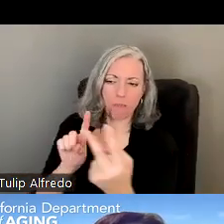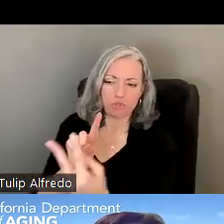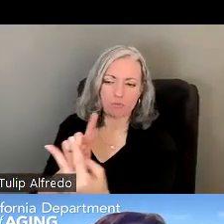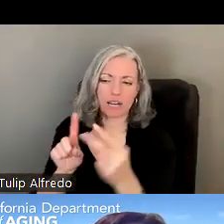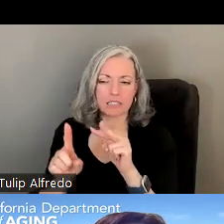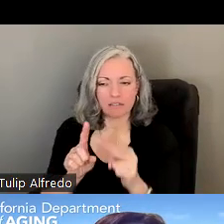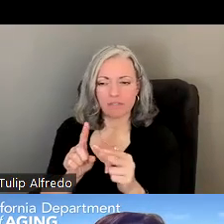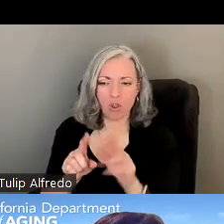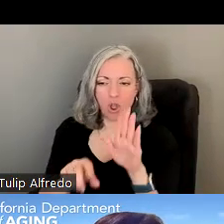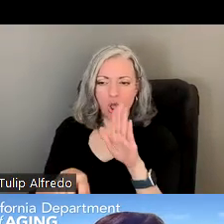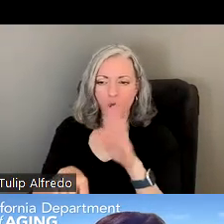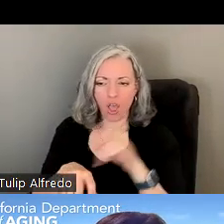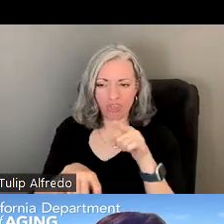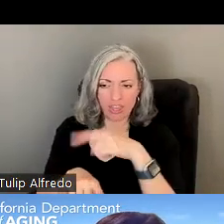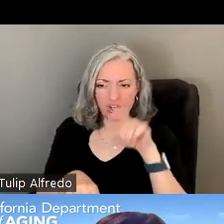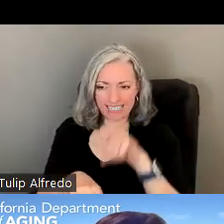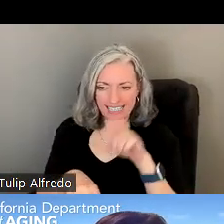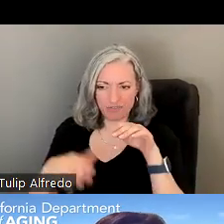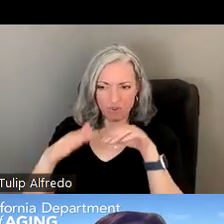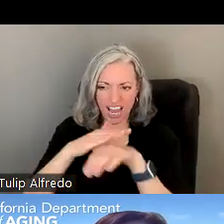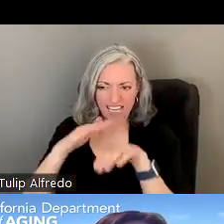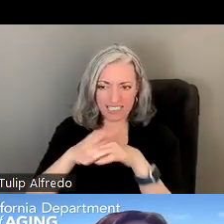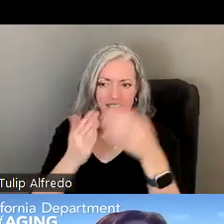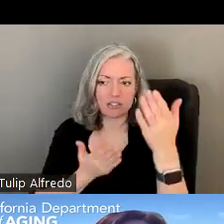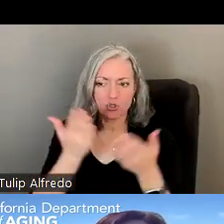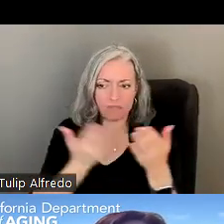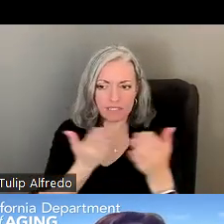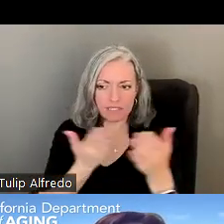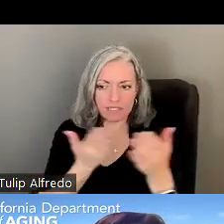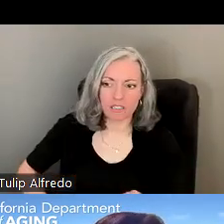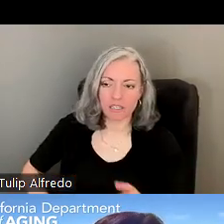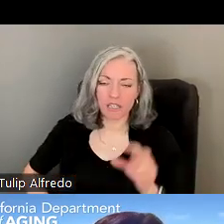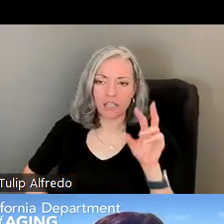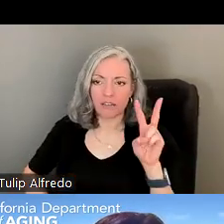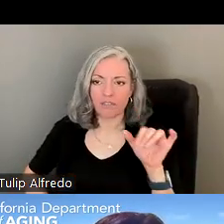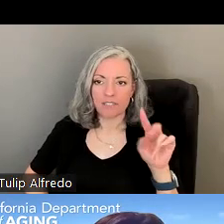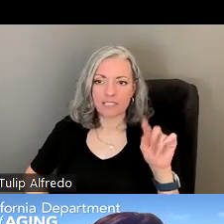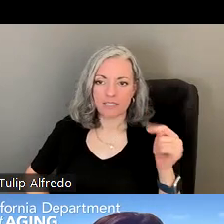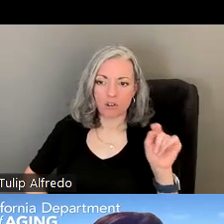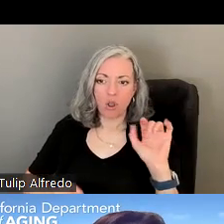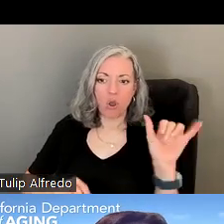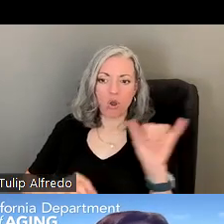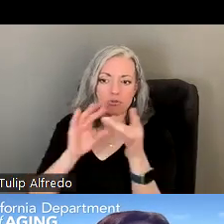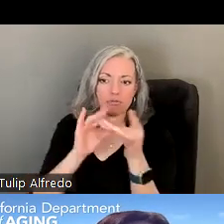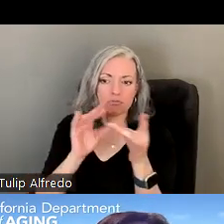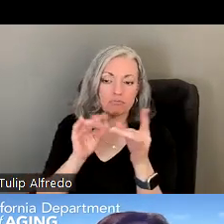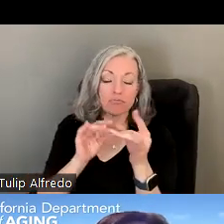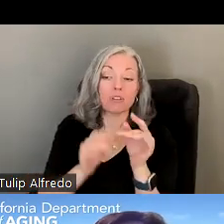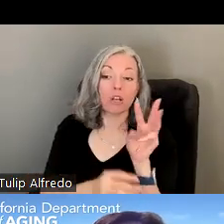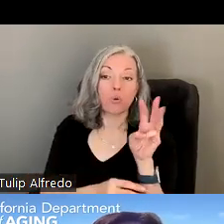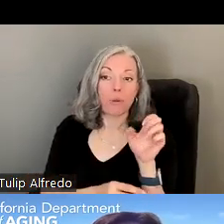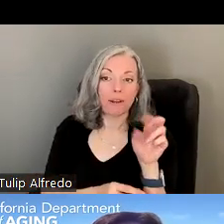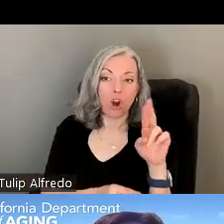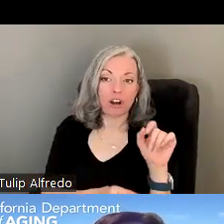based on their needs for accessing services. Vincent also mentioned an upcoming webinar in